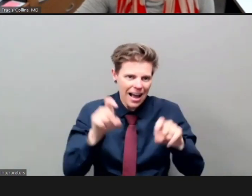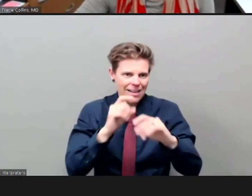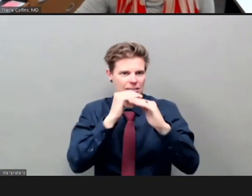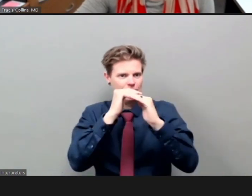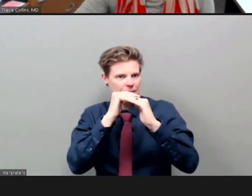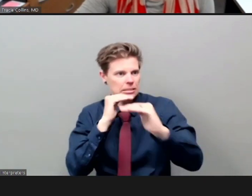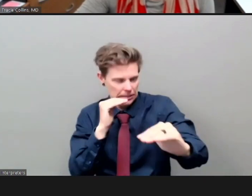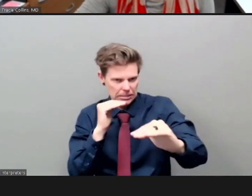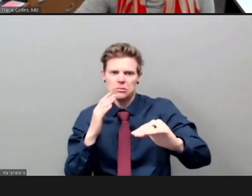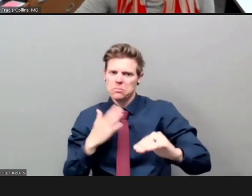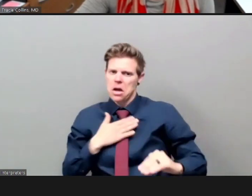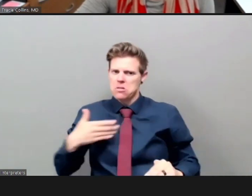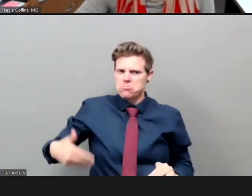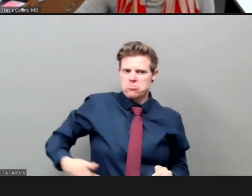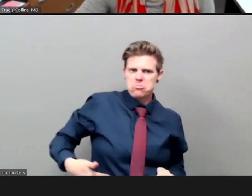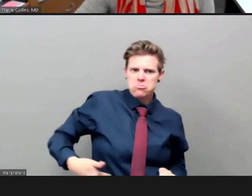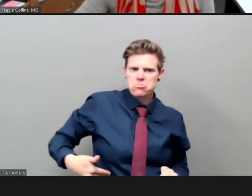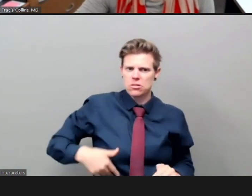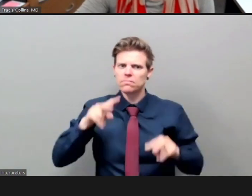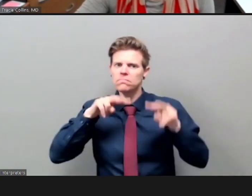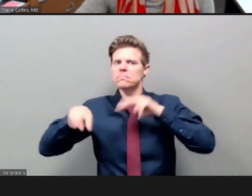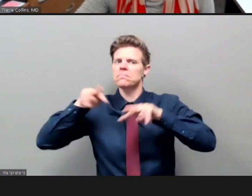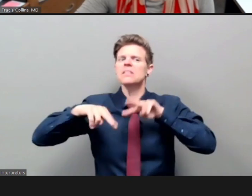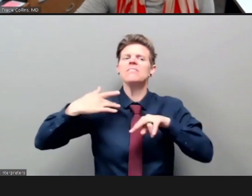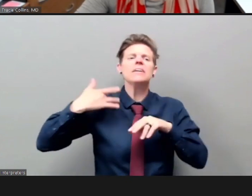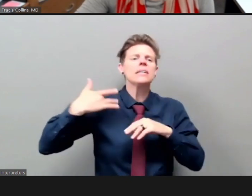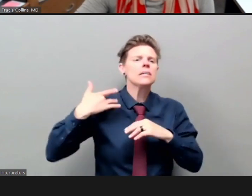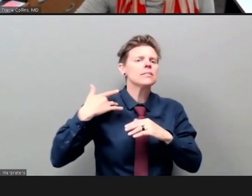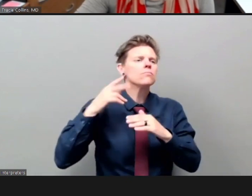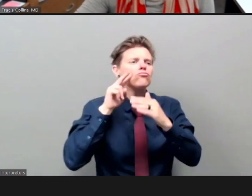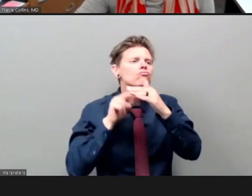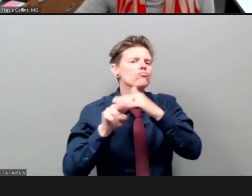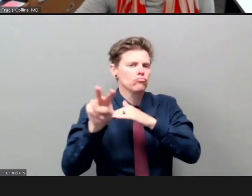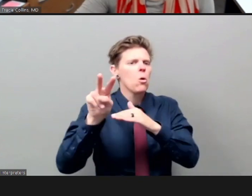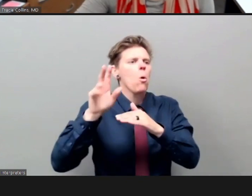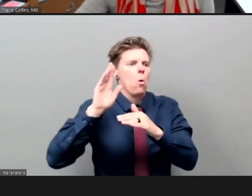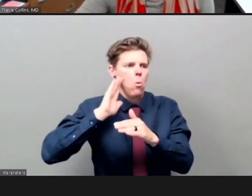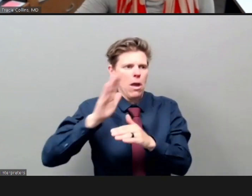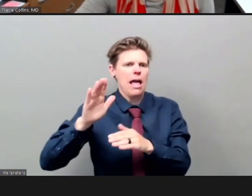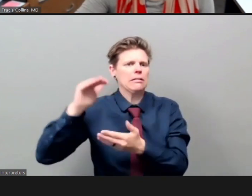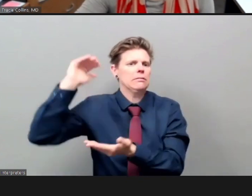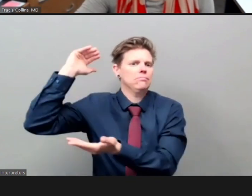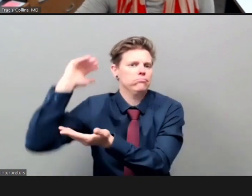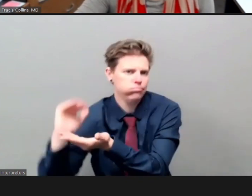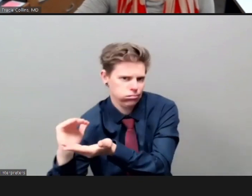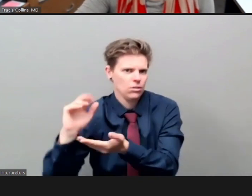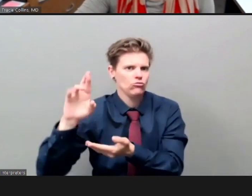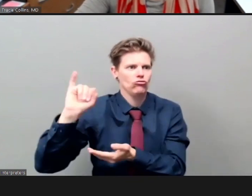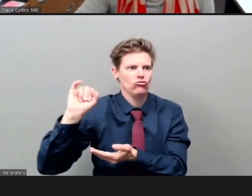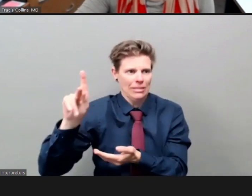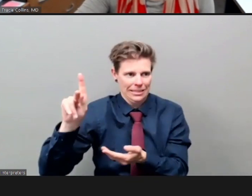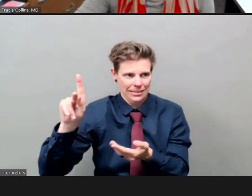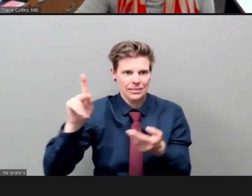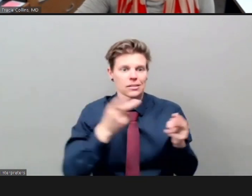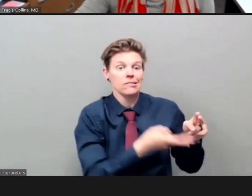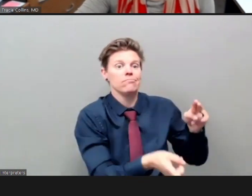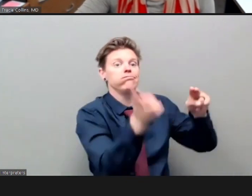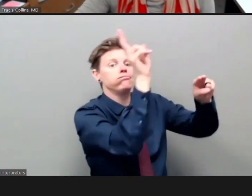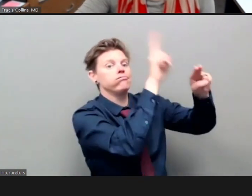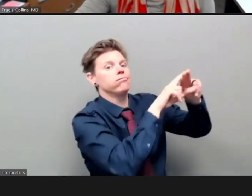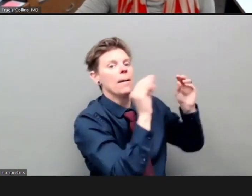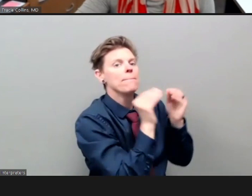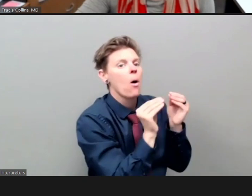you'll have decreased risk and increased safety given the vaccine rates. As